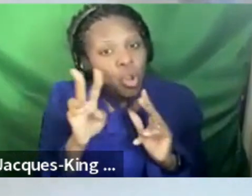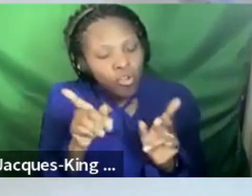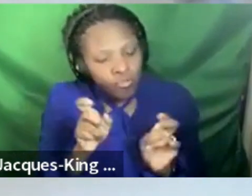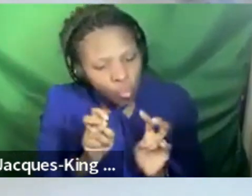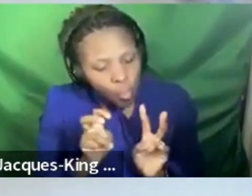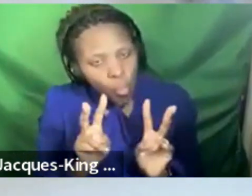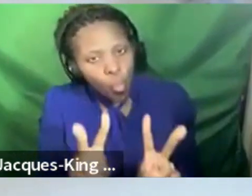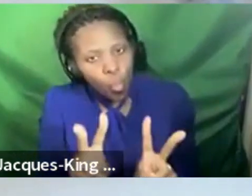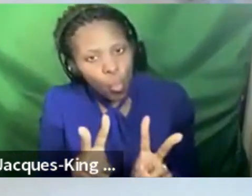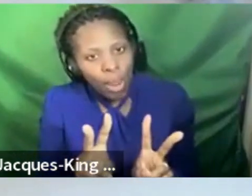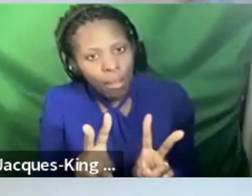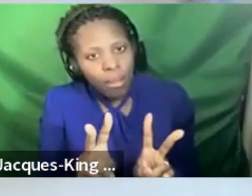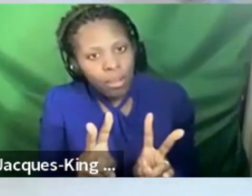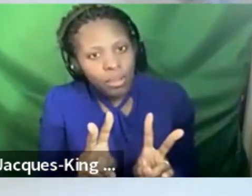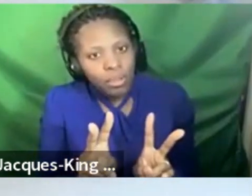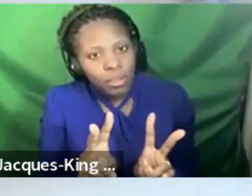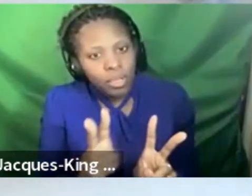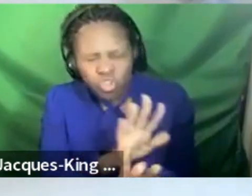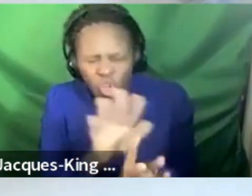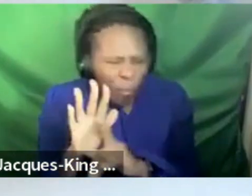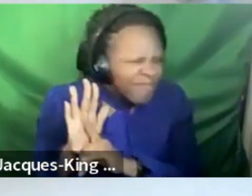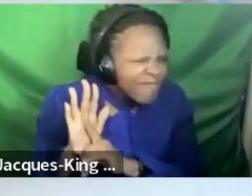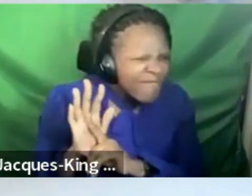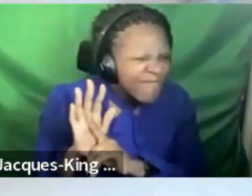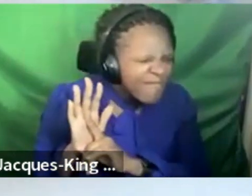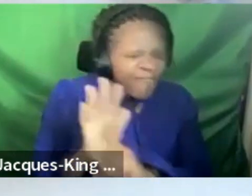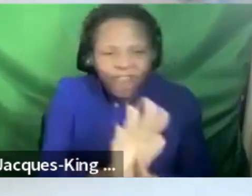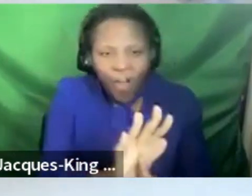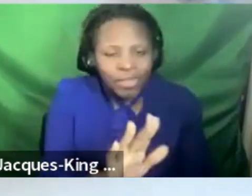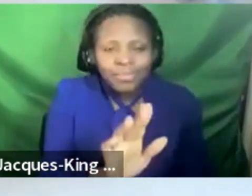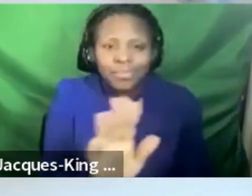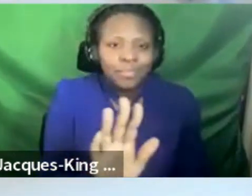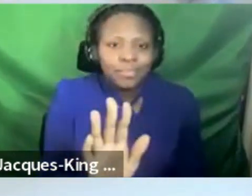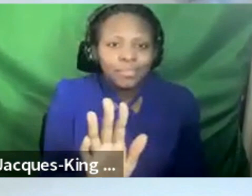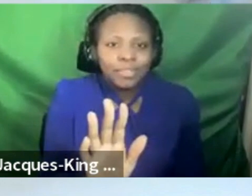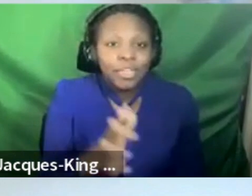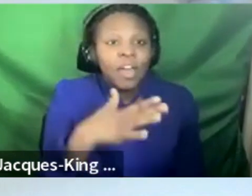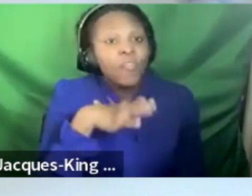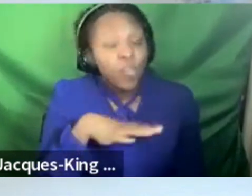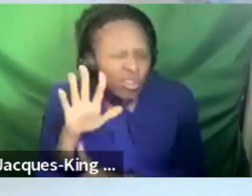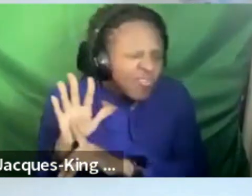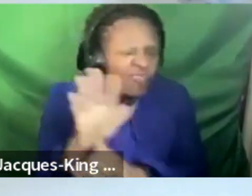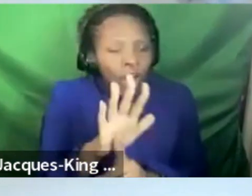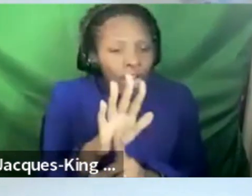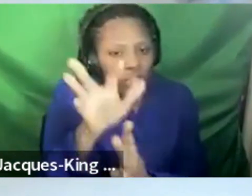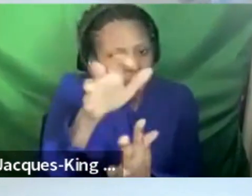with Shakespeare, that you're looking for a way to, don't fight